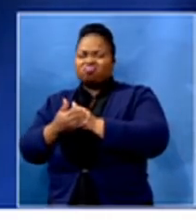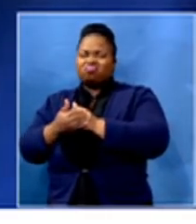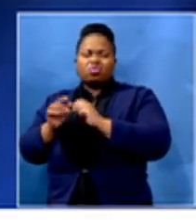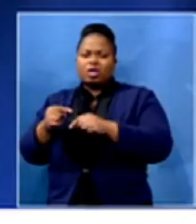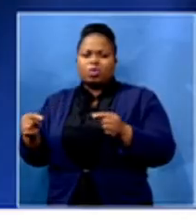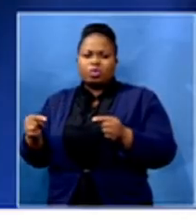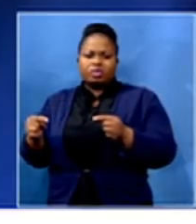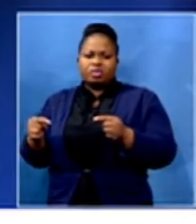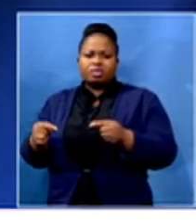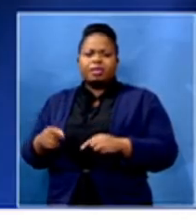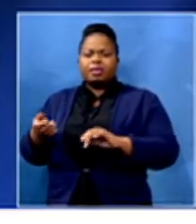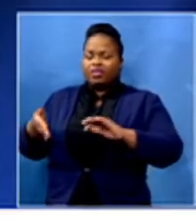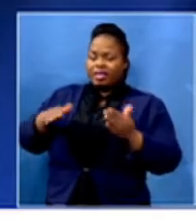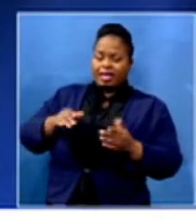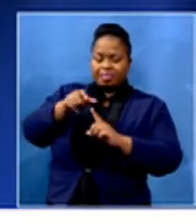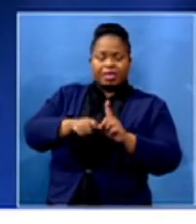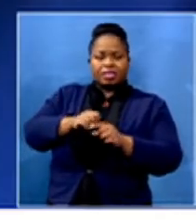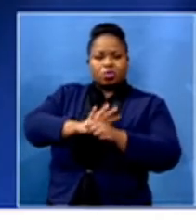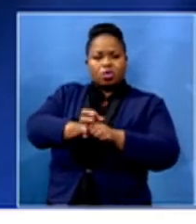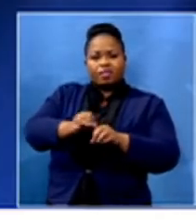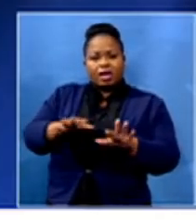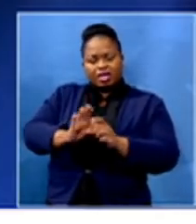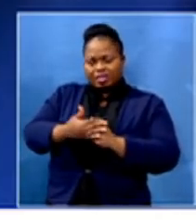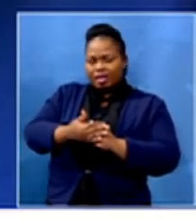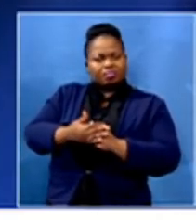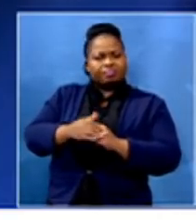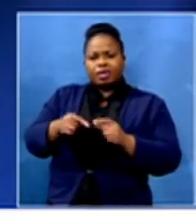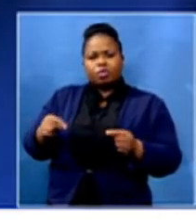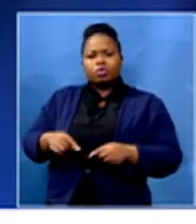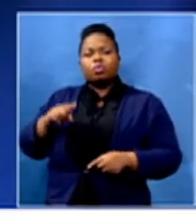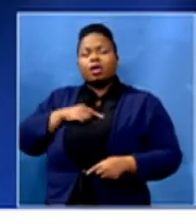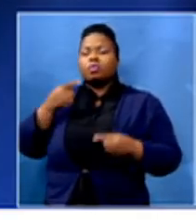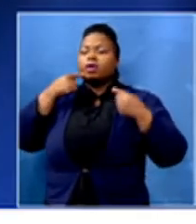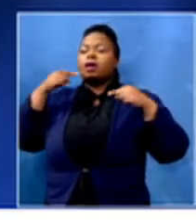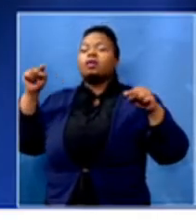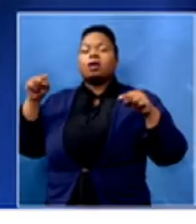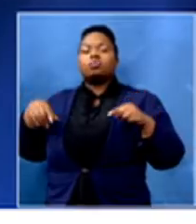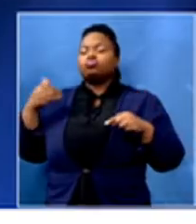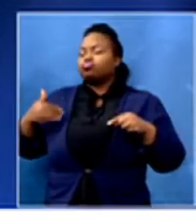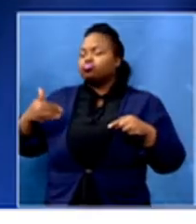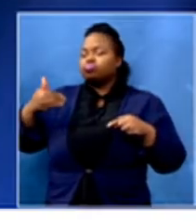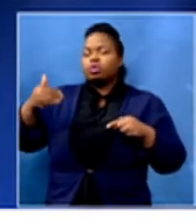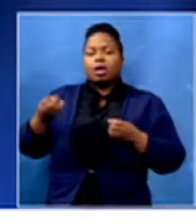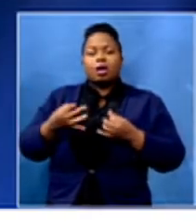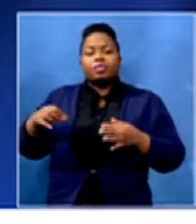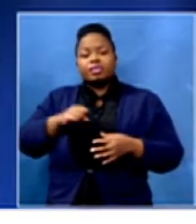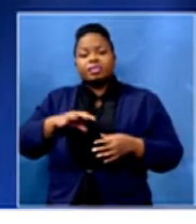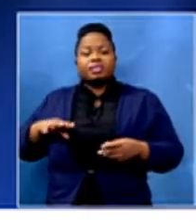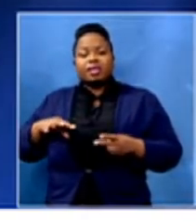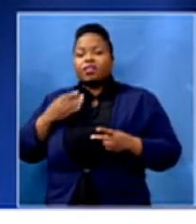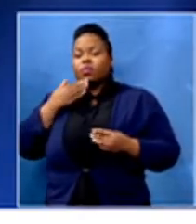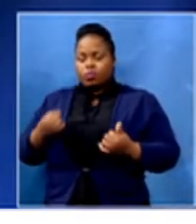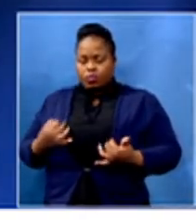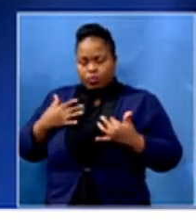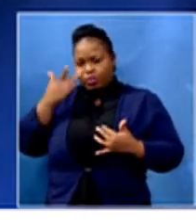even death. In this case, we have numbers that we have announced every now and again as to how many staff or health workers have been infected and how many